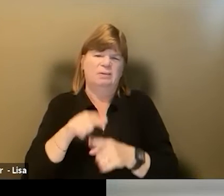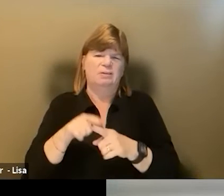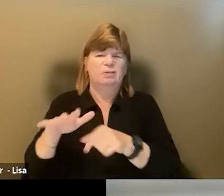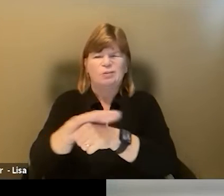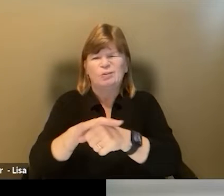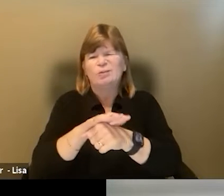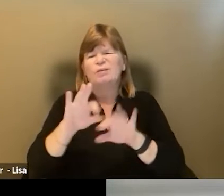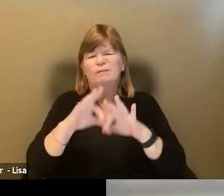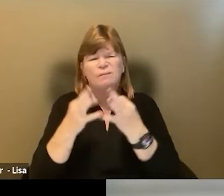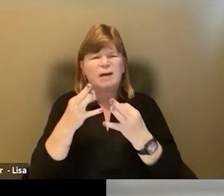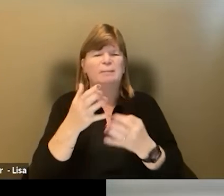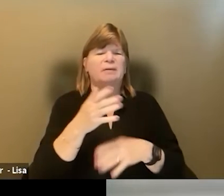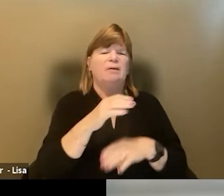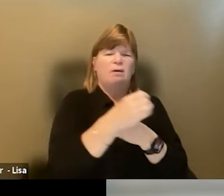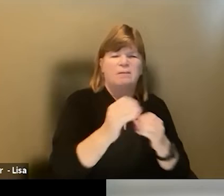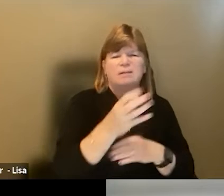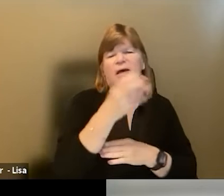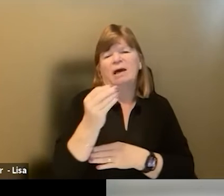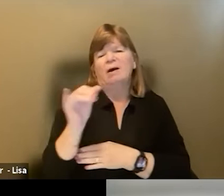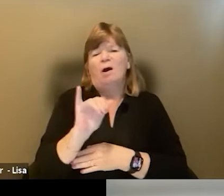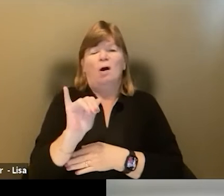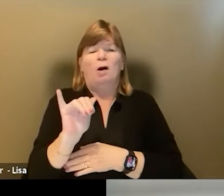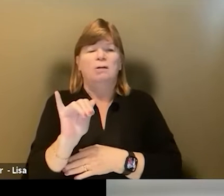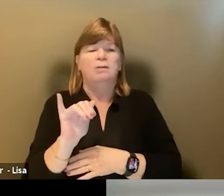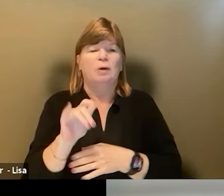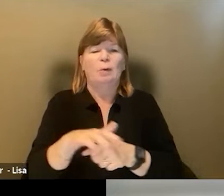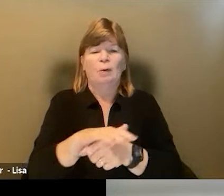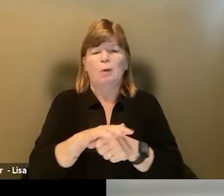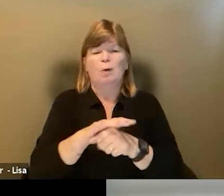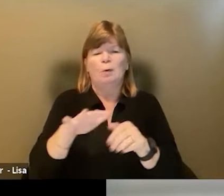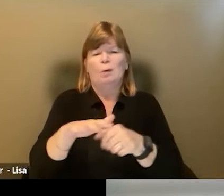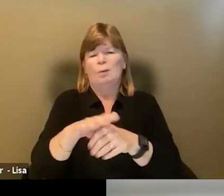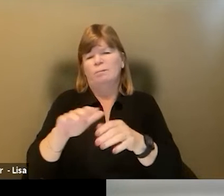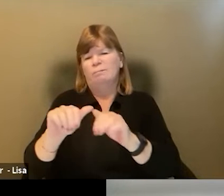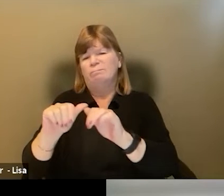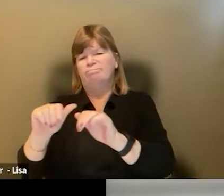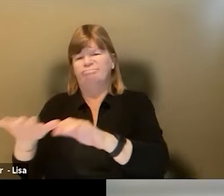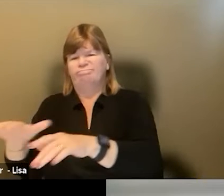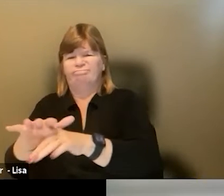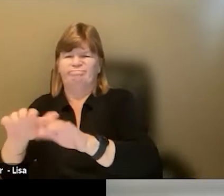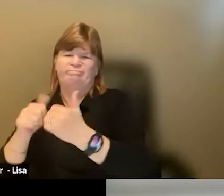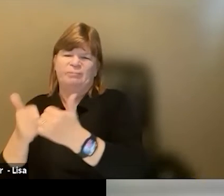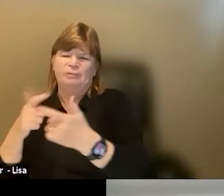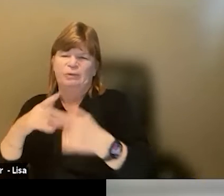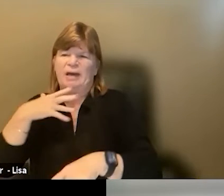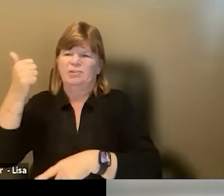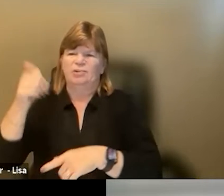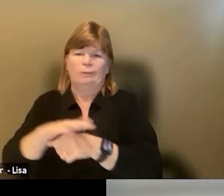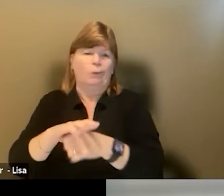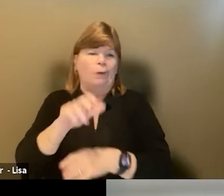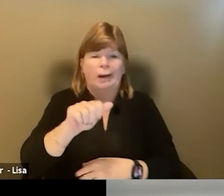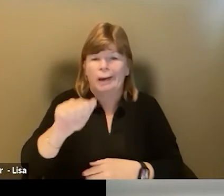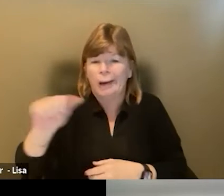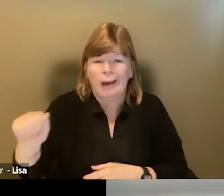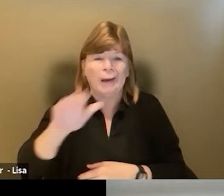Family Resource offices, as well as a local area on aging office. So a local AAA